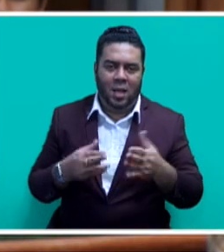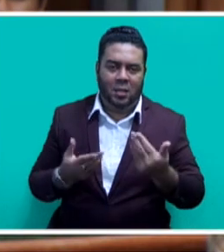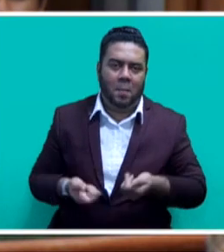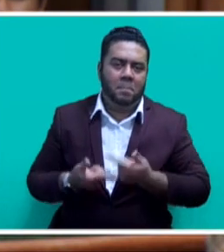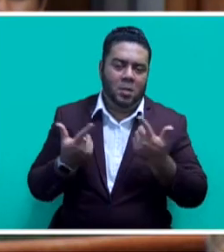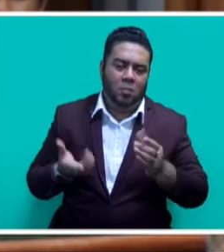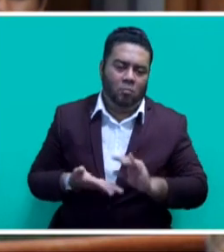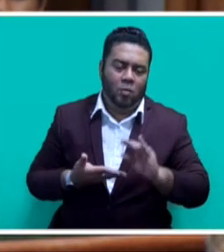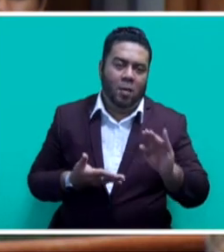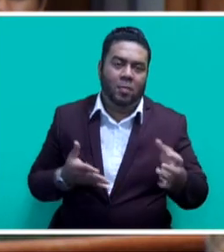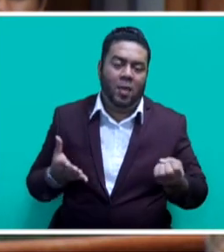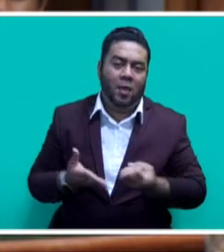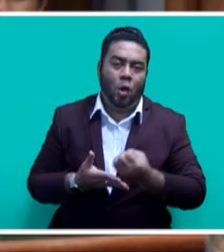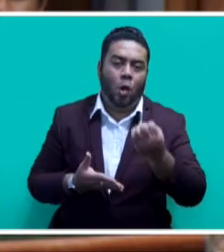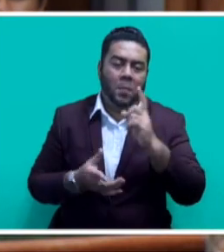sector.